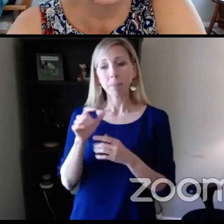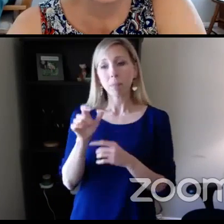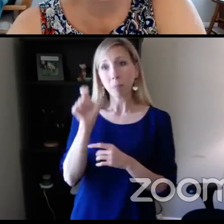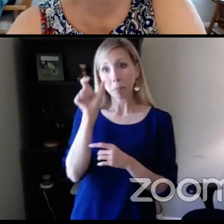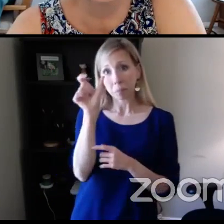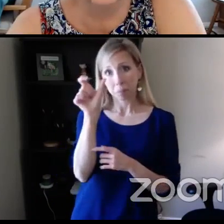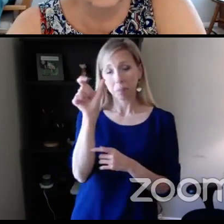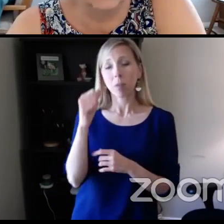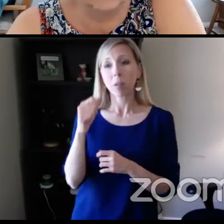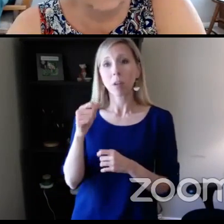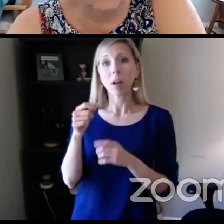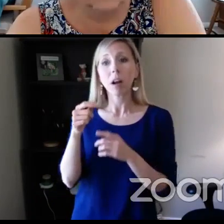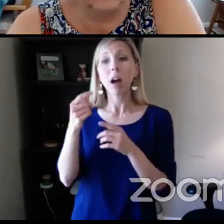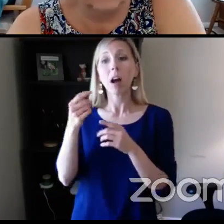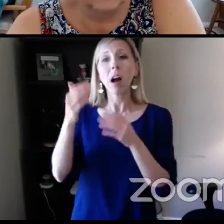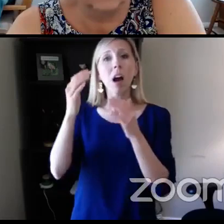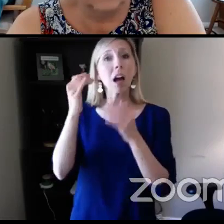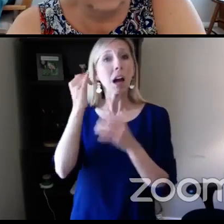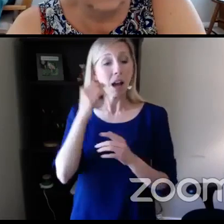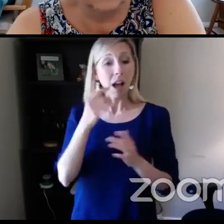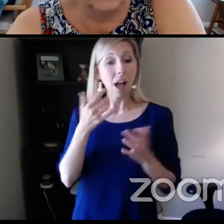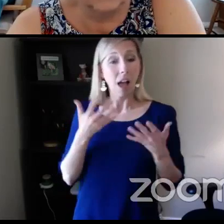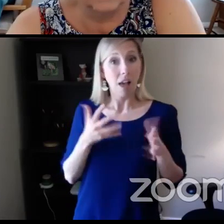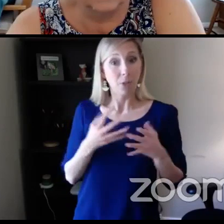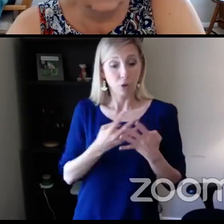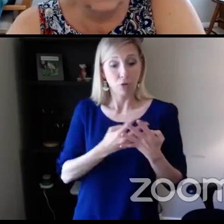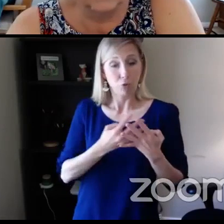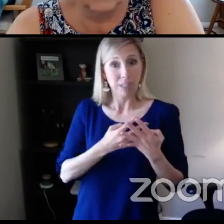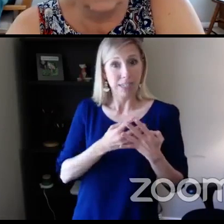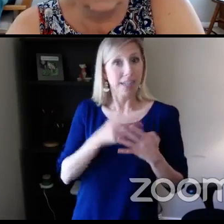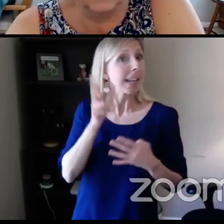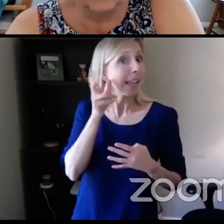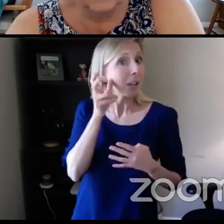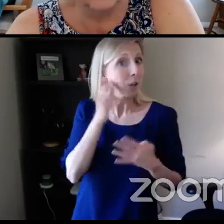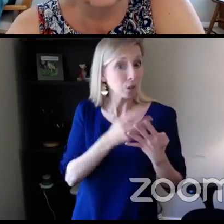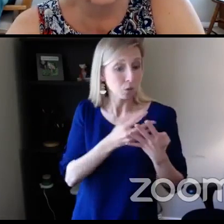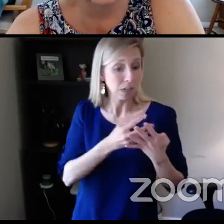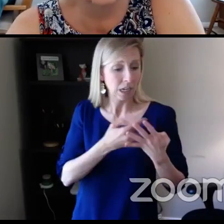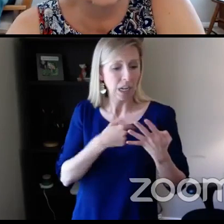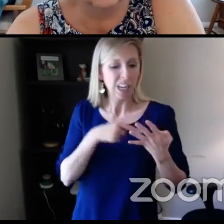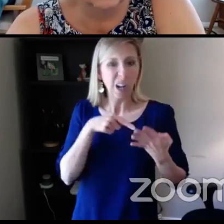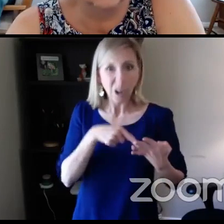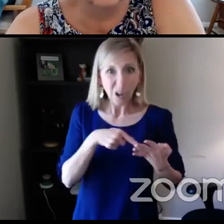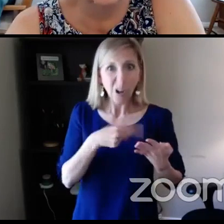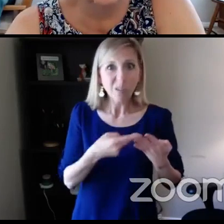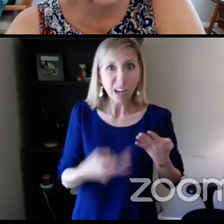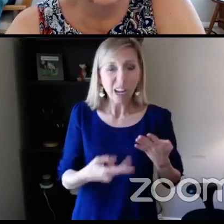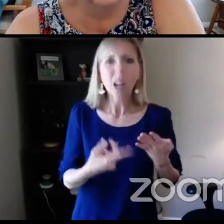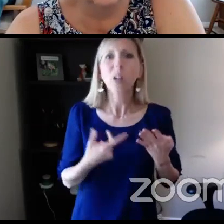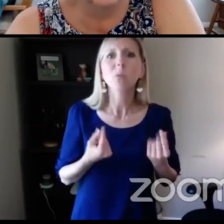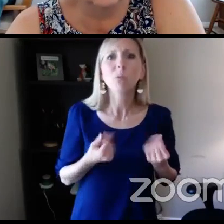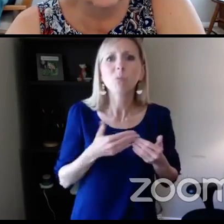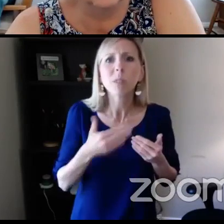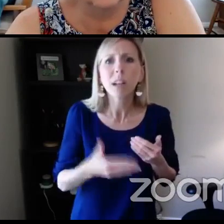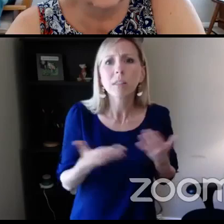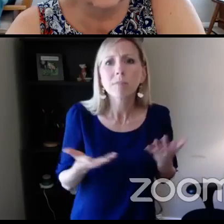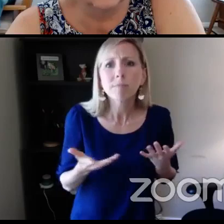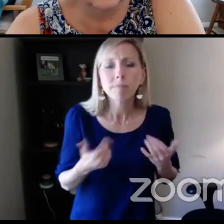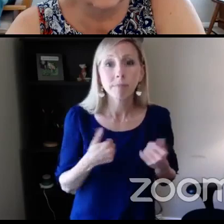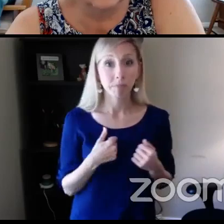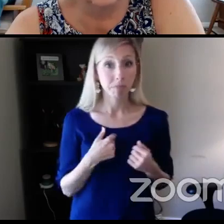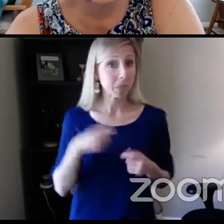the hearing screening. So if the hearing screening has been failed, what is next? Hearing aids and